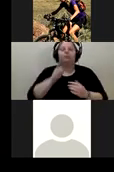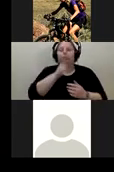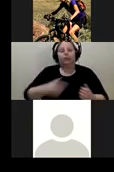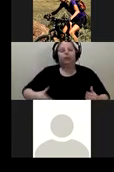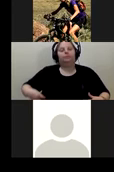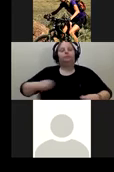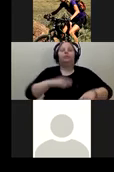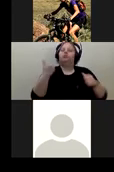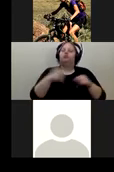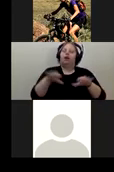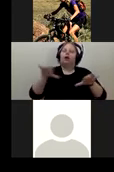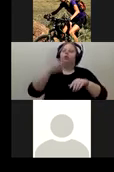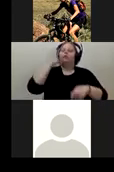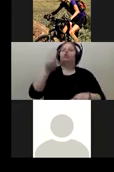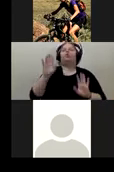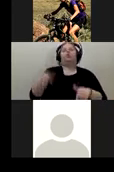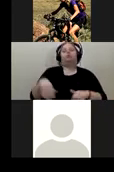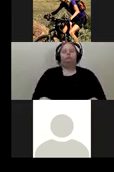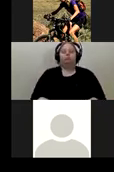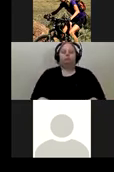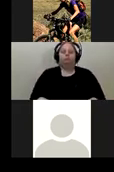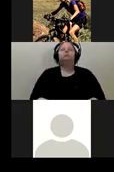you. So